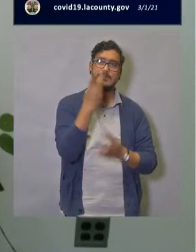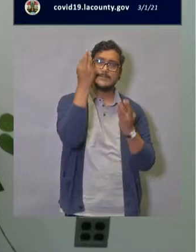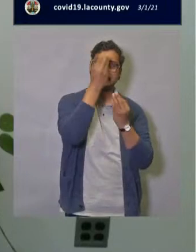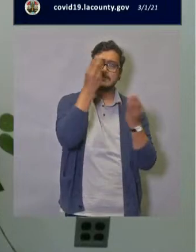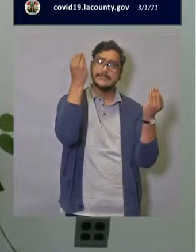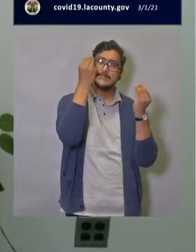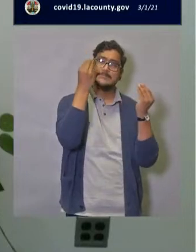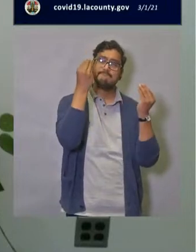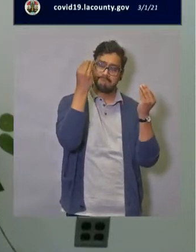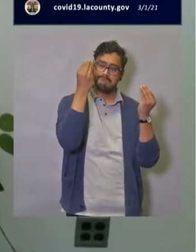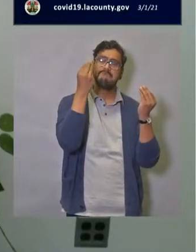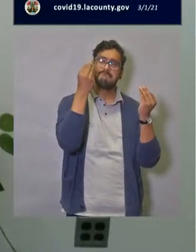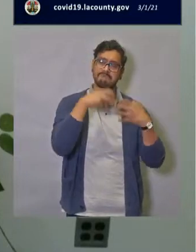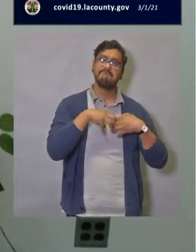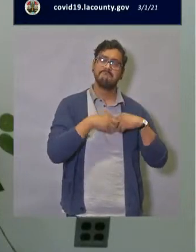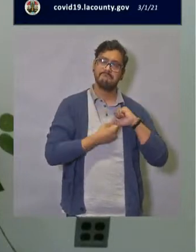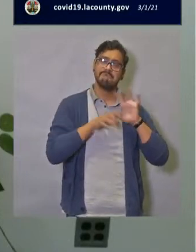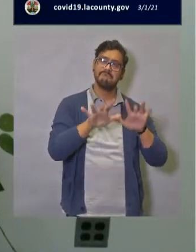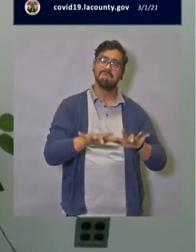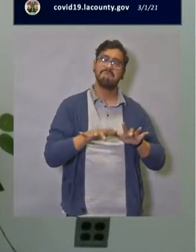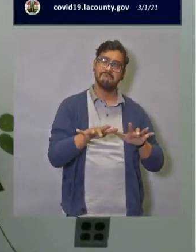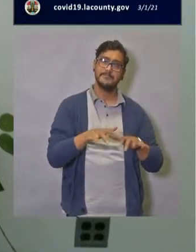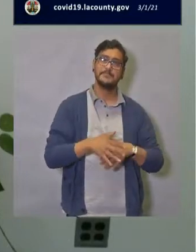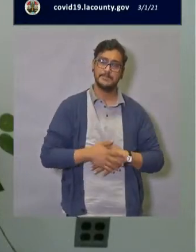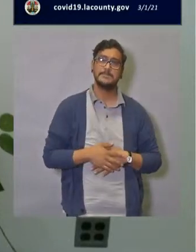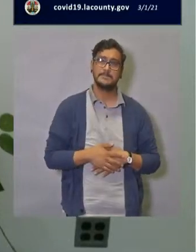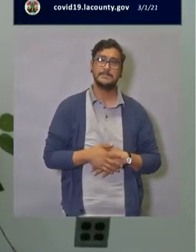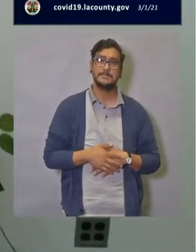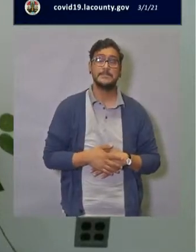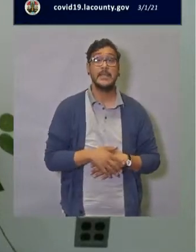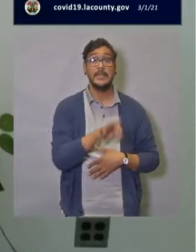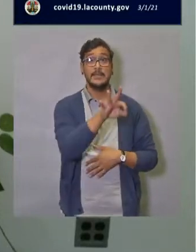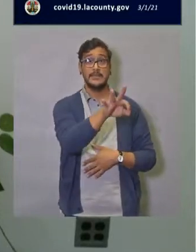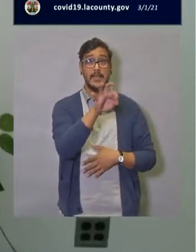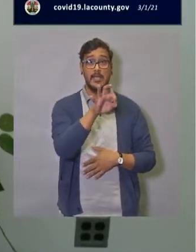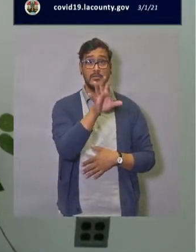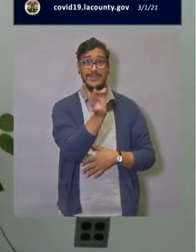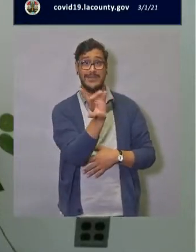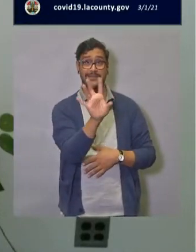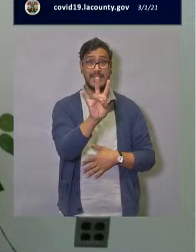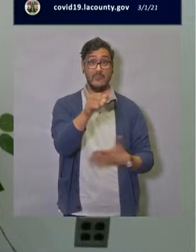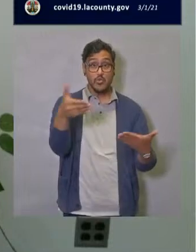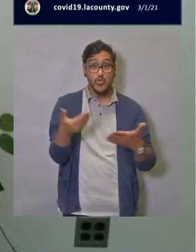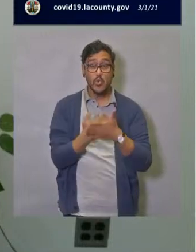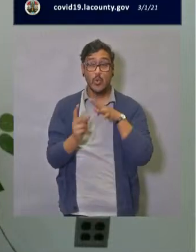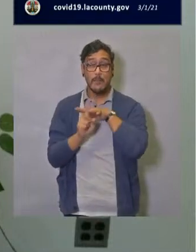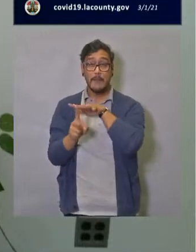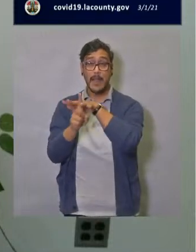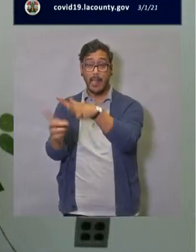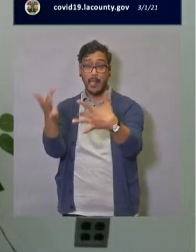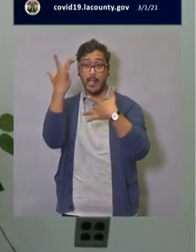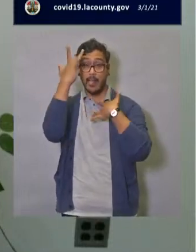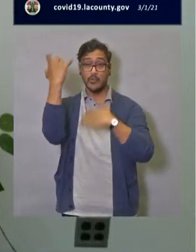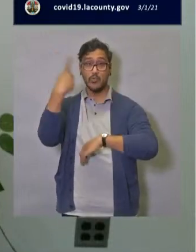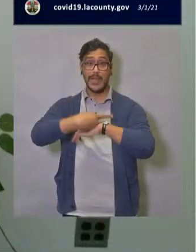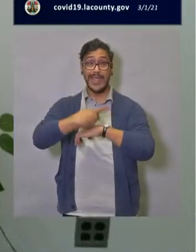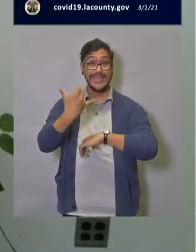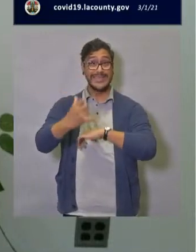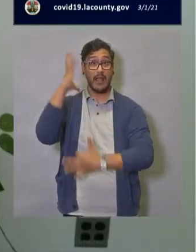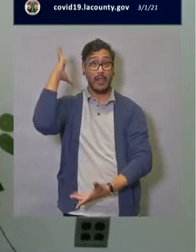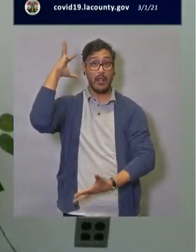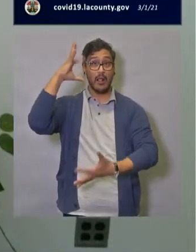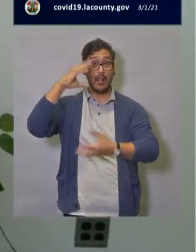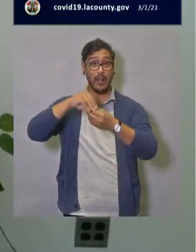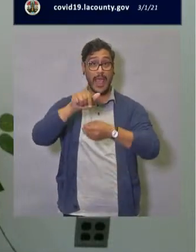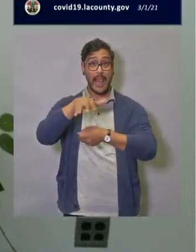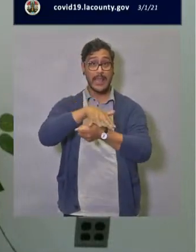we're deeply sorry for your loss. We're reporting 987 new cases today, bringing the total number of cases in